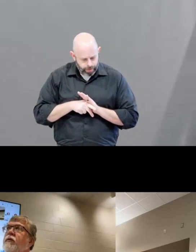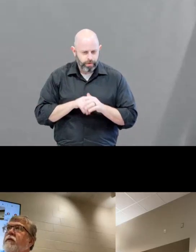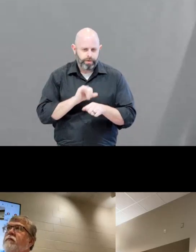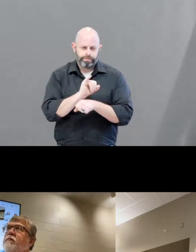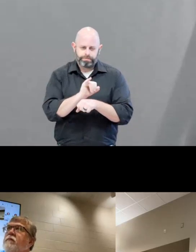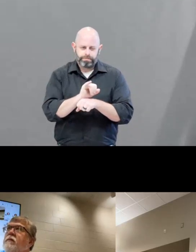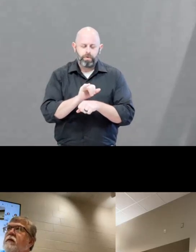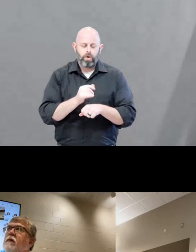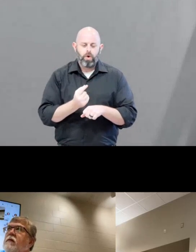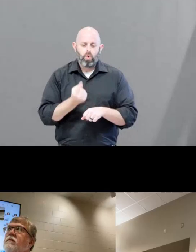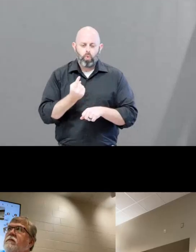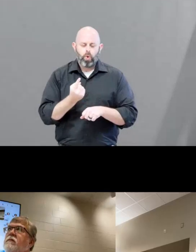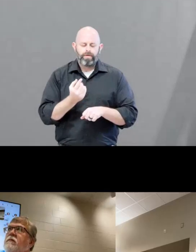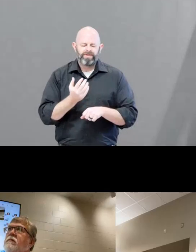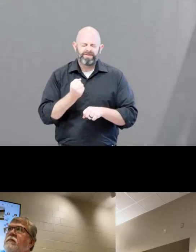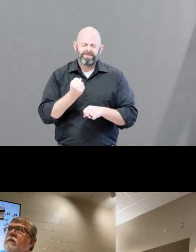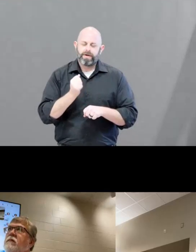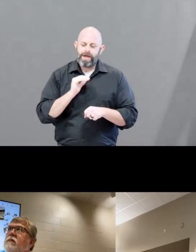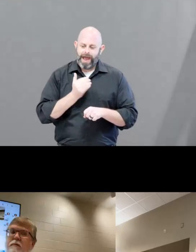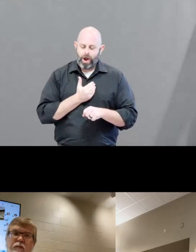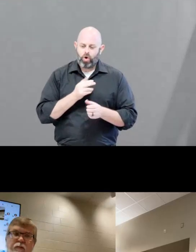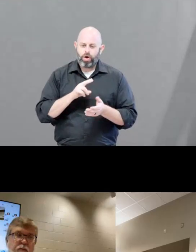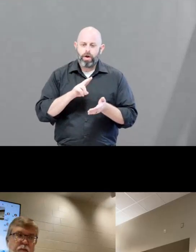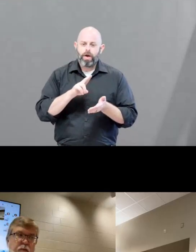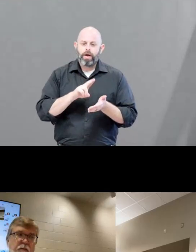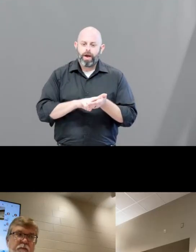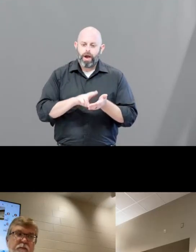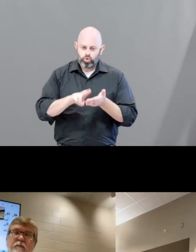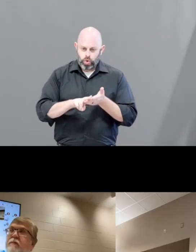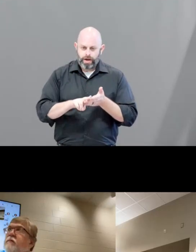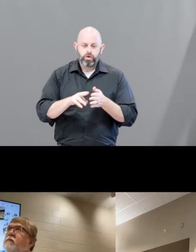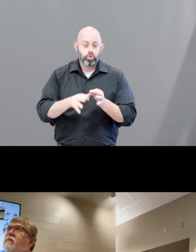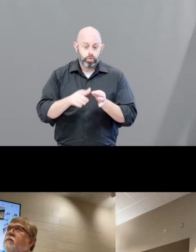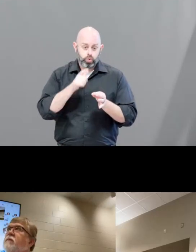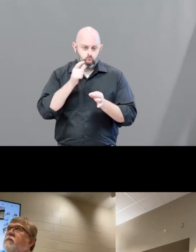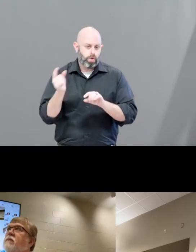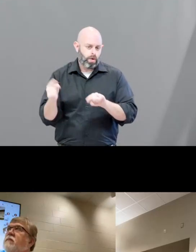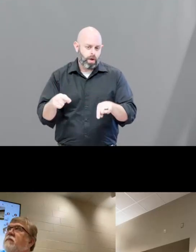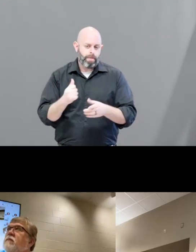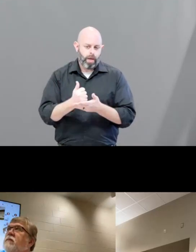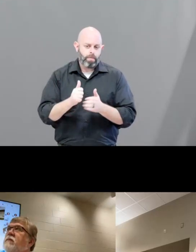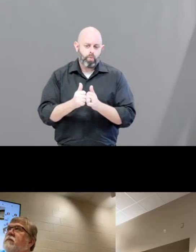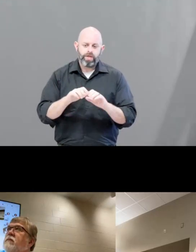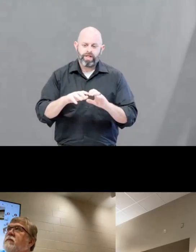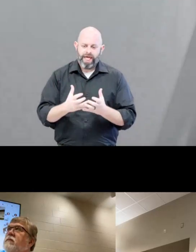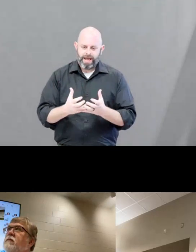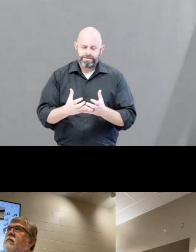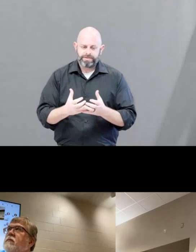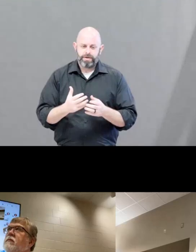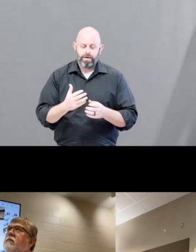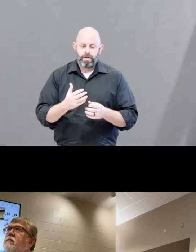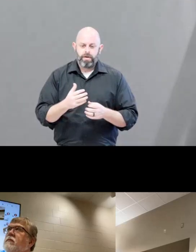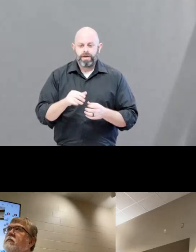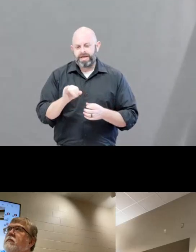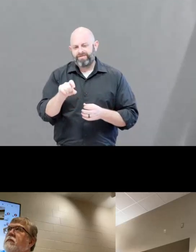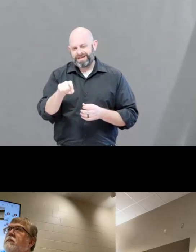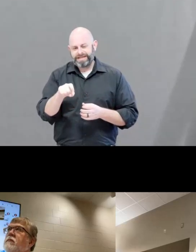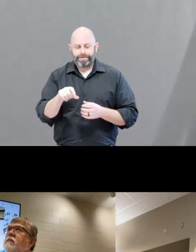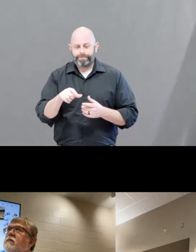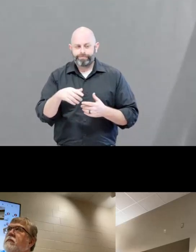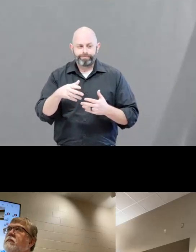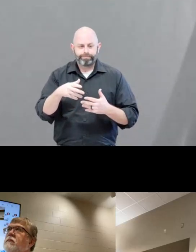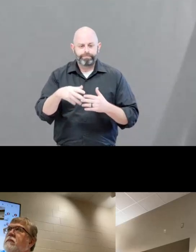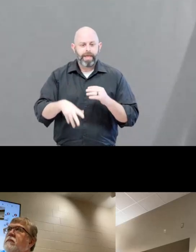our contracted interpreters that would come and help out with our classes when we needed an